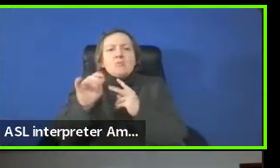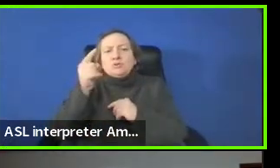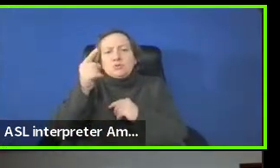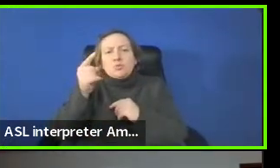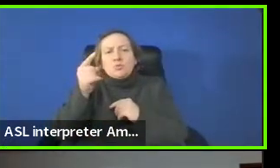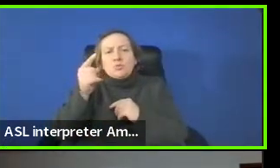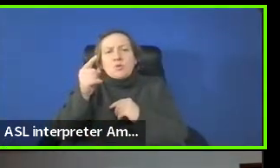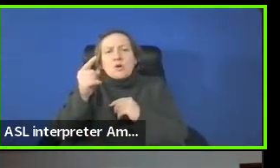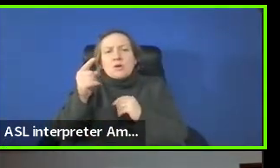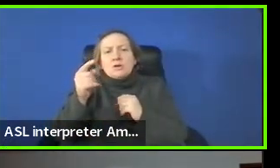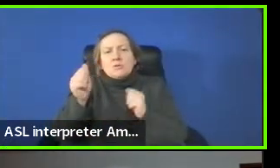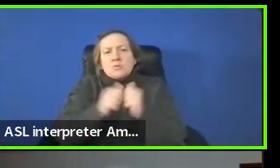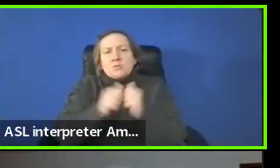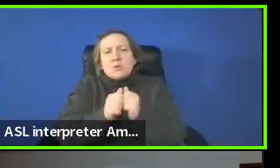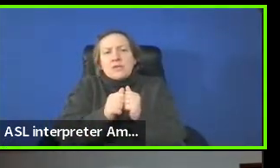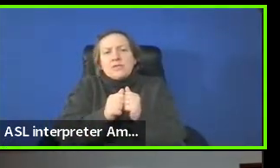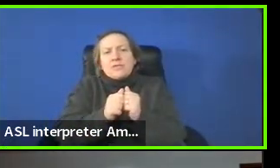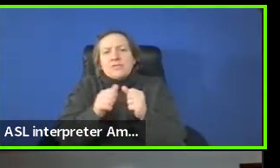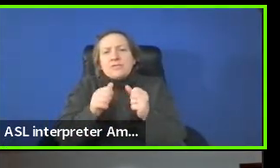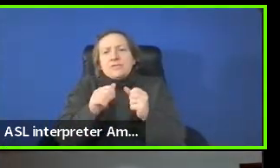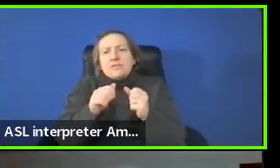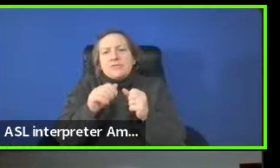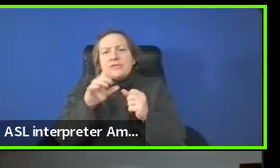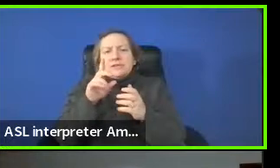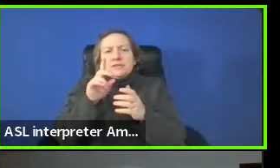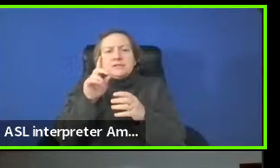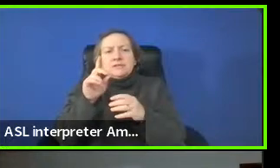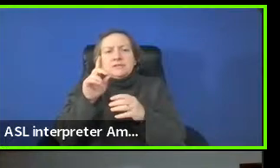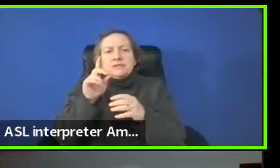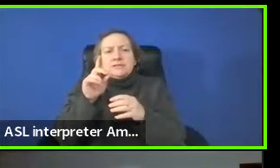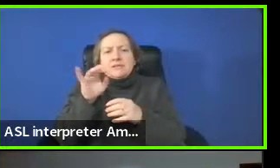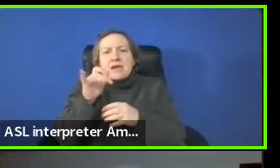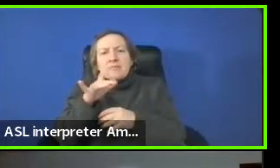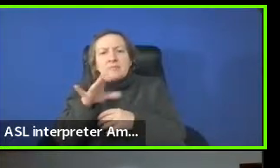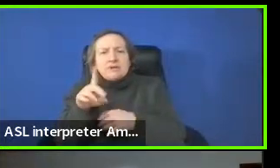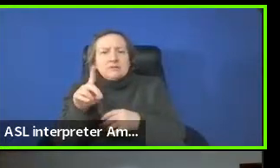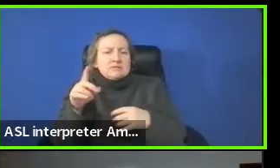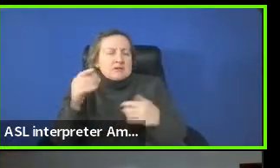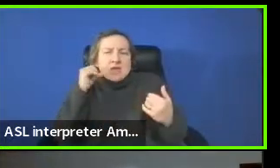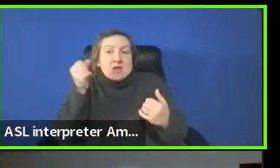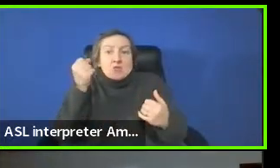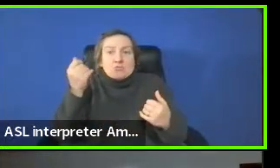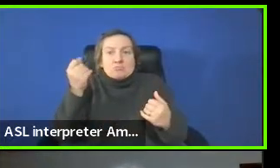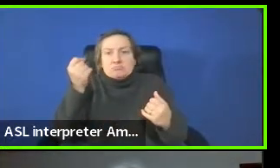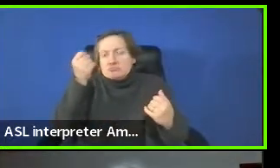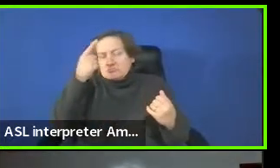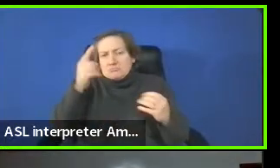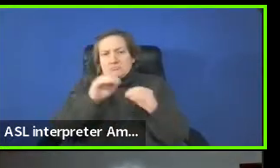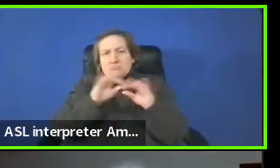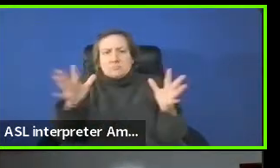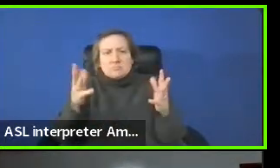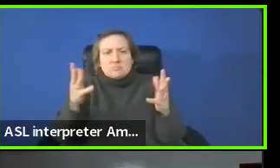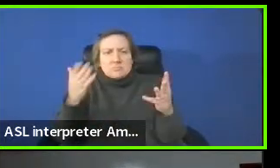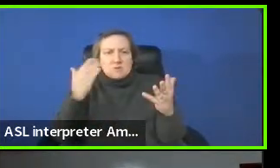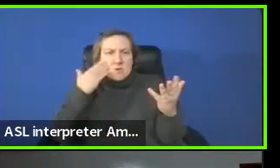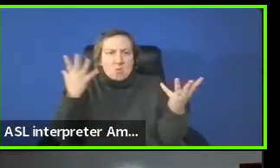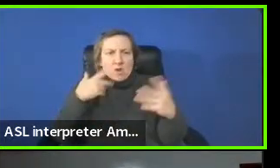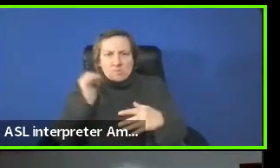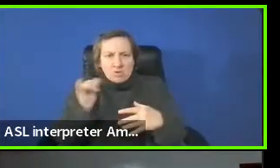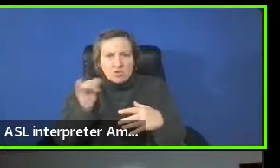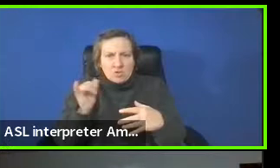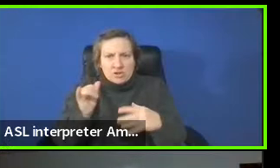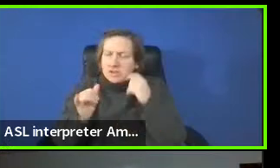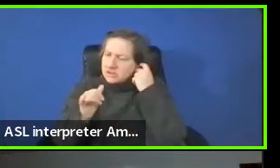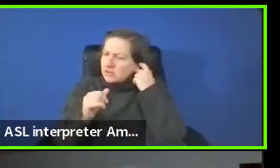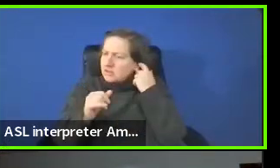folded diamond? Like, I don't have a context to figure out what I'm even looking at, to